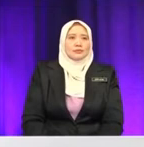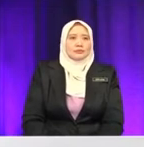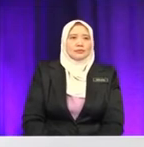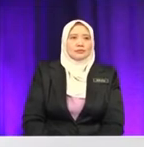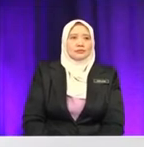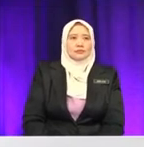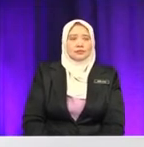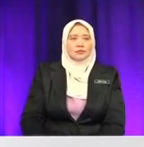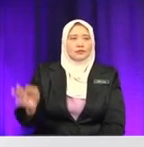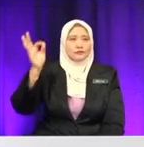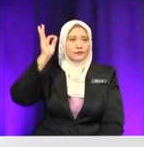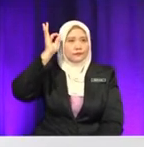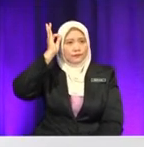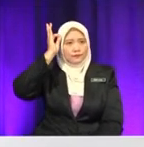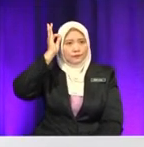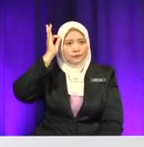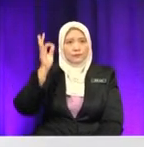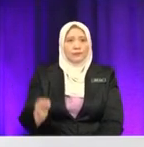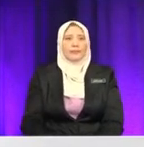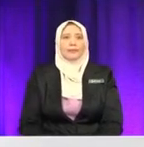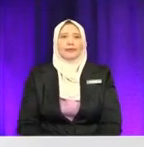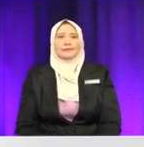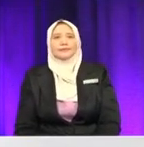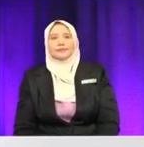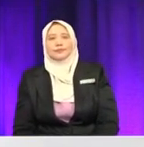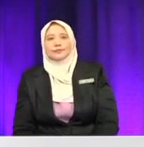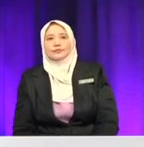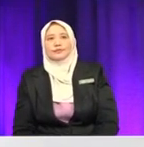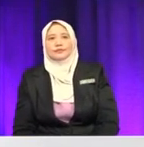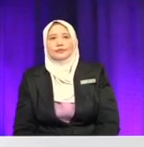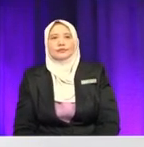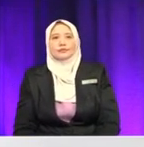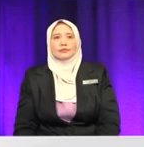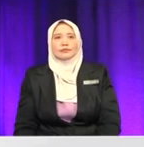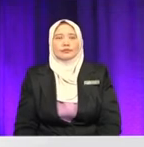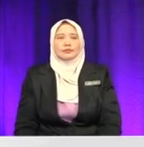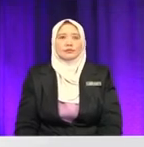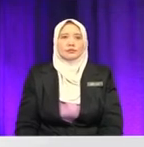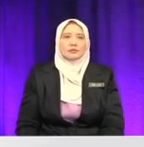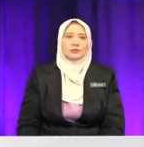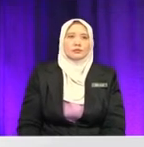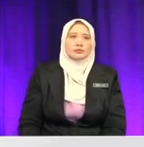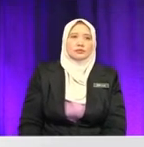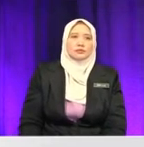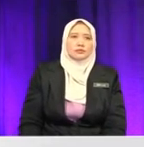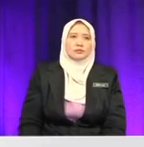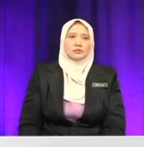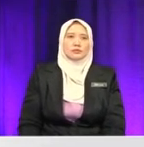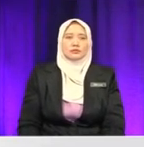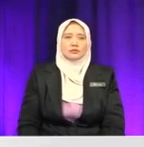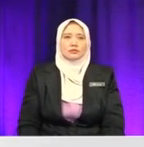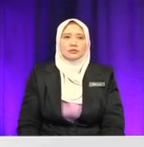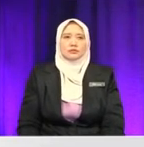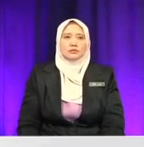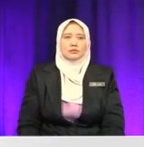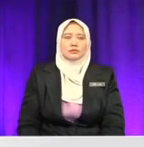topic sentence. Show it to me, Faisal. What have you written? Okay, so he started this with is one sentence, madam. Personally believe.